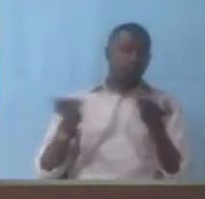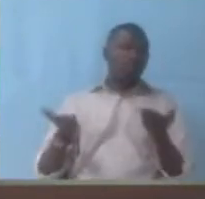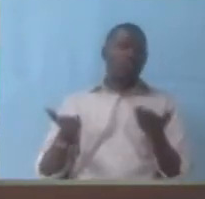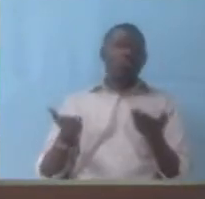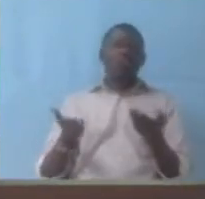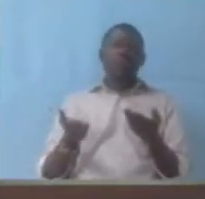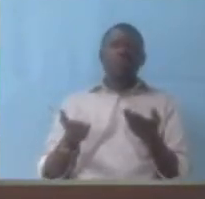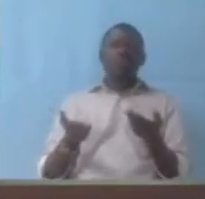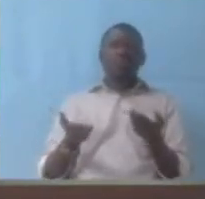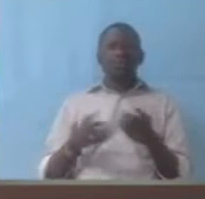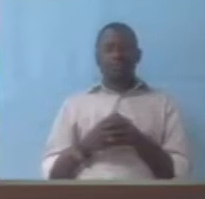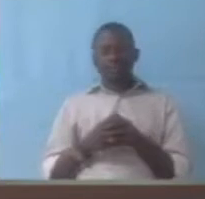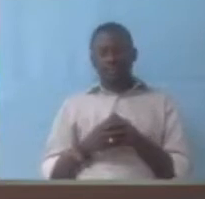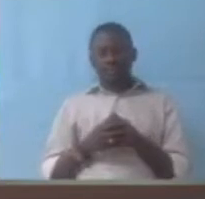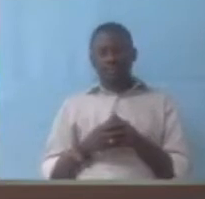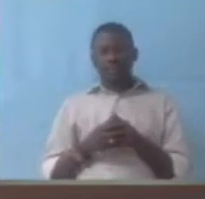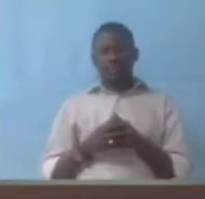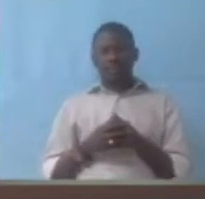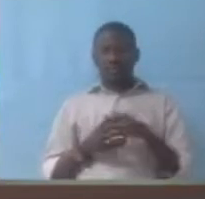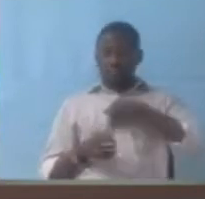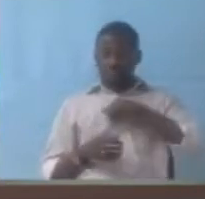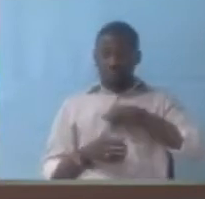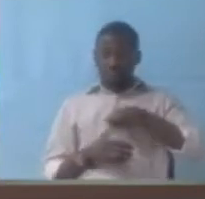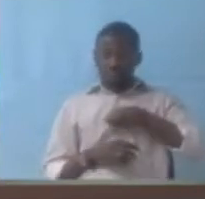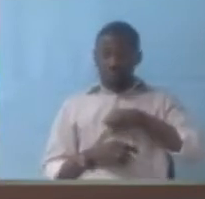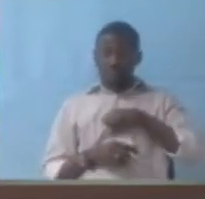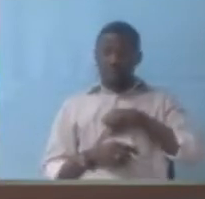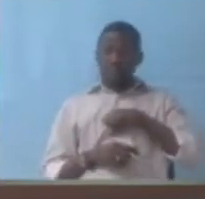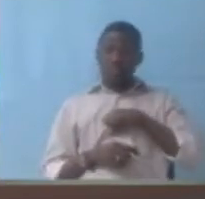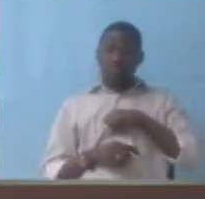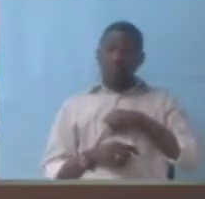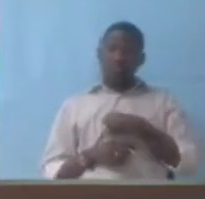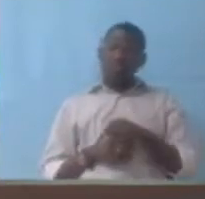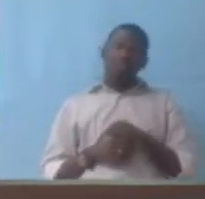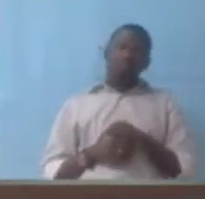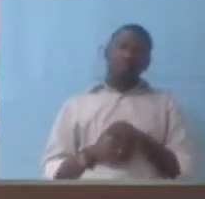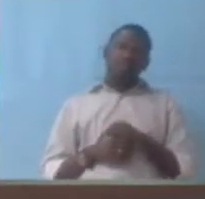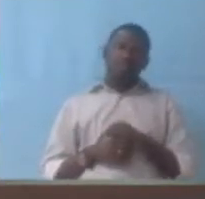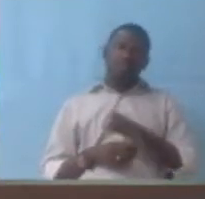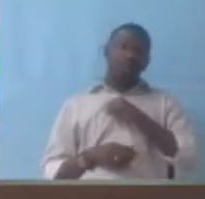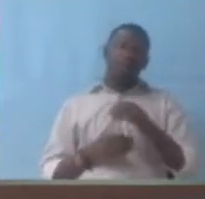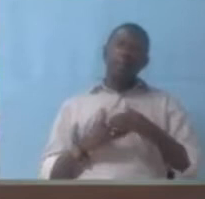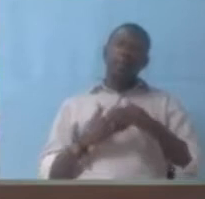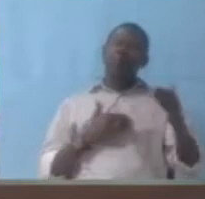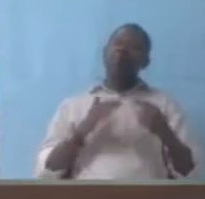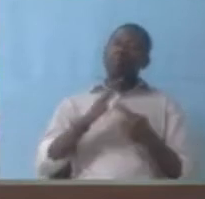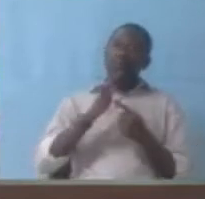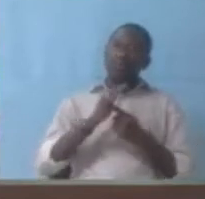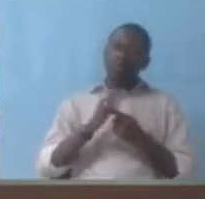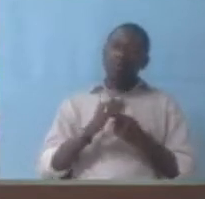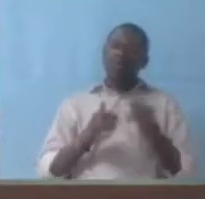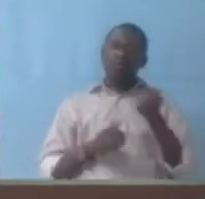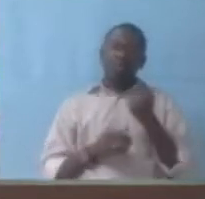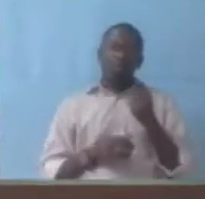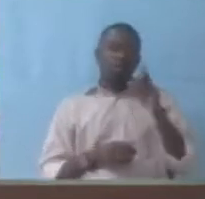wol kolu te kenola. As far as I was concerned, ntene kundi ngola karola, And more importantly, as far as decree number one